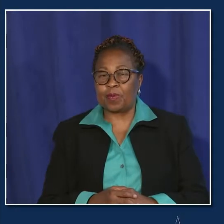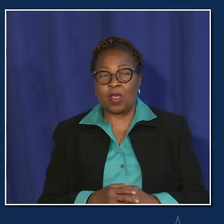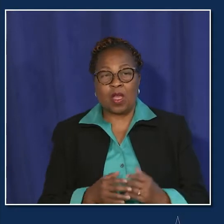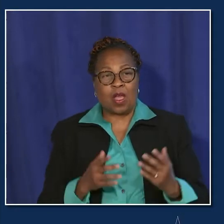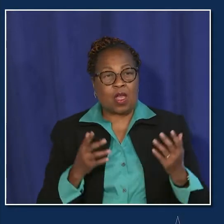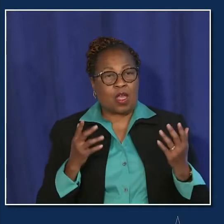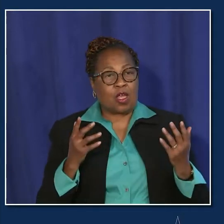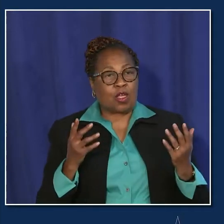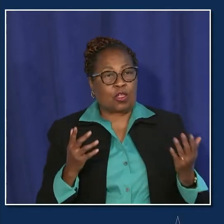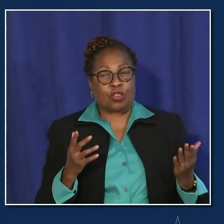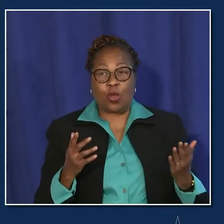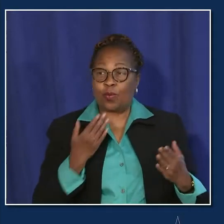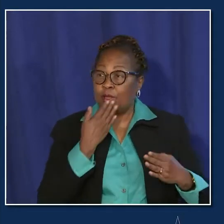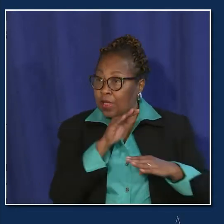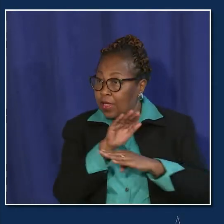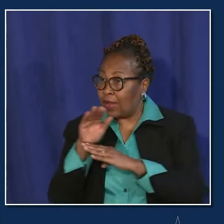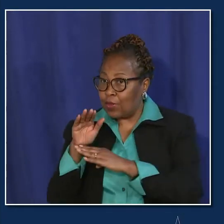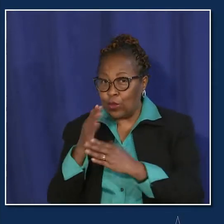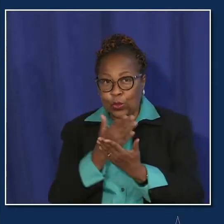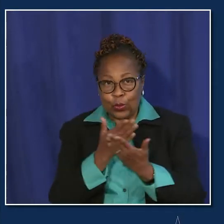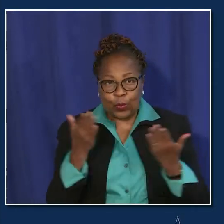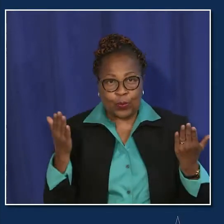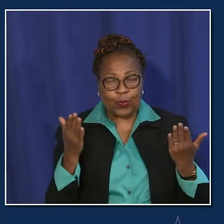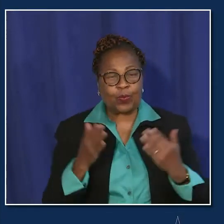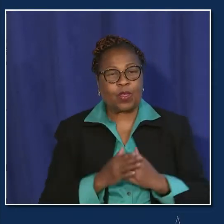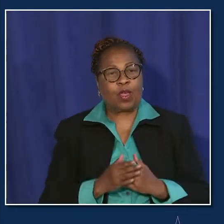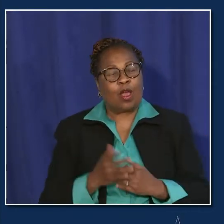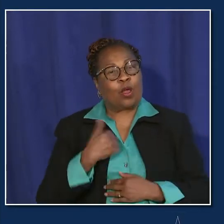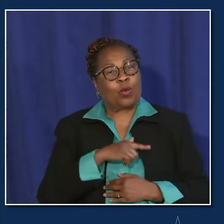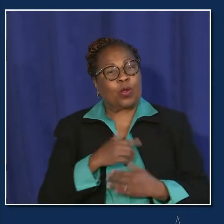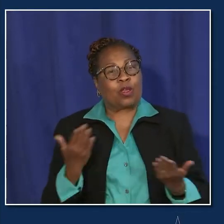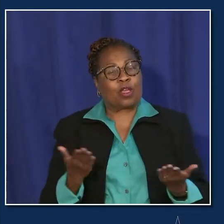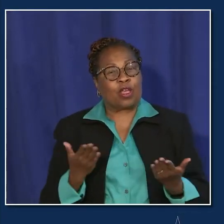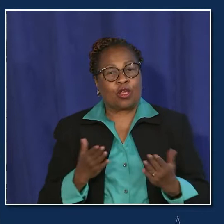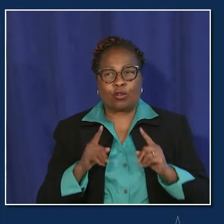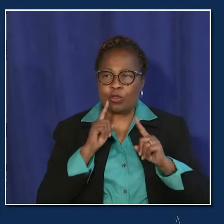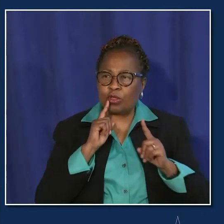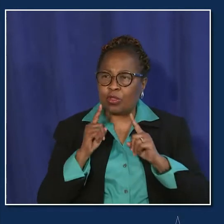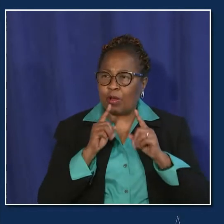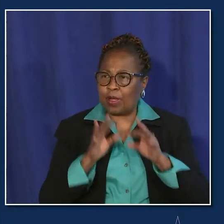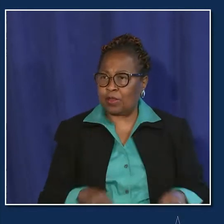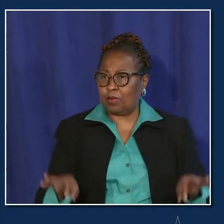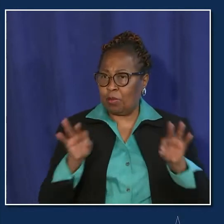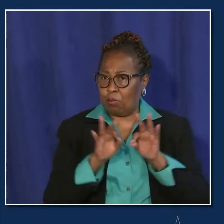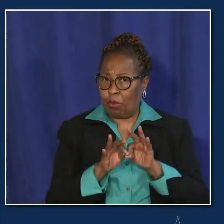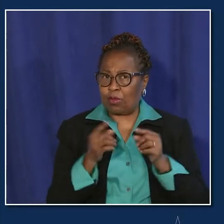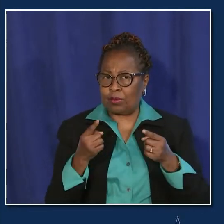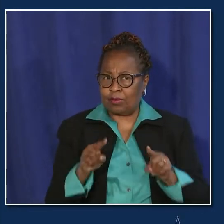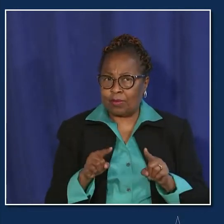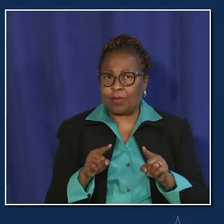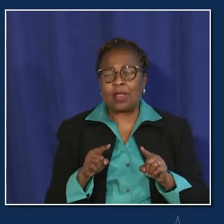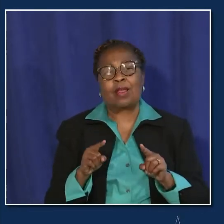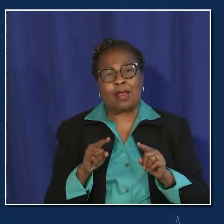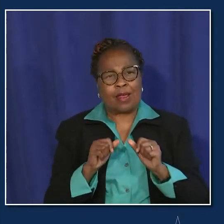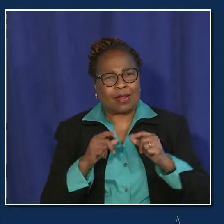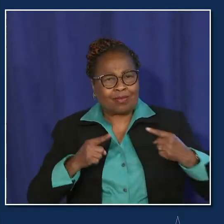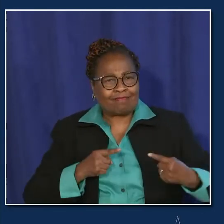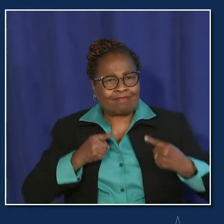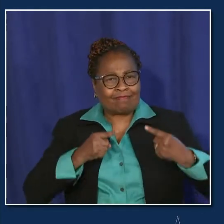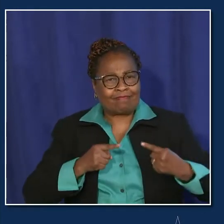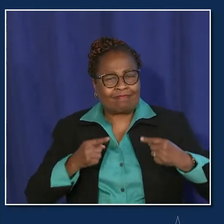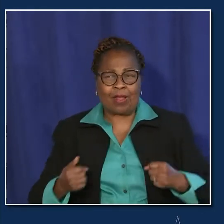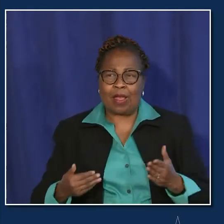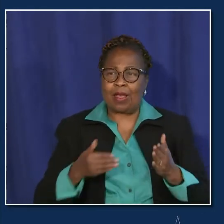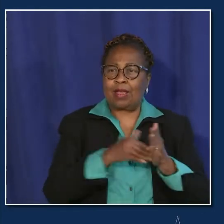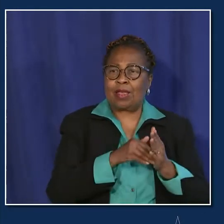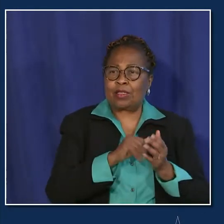So, good afternoon, everyone. We're here today to talk about some important developments in our fight against COVID-19